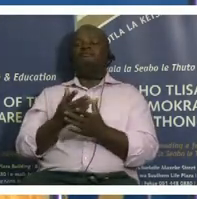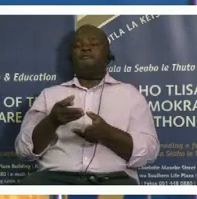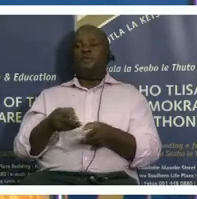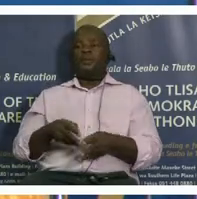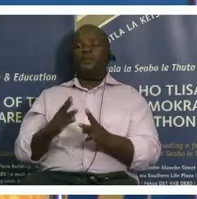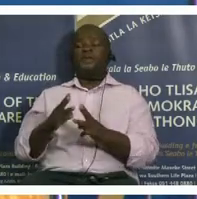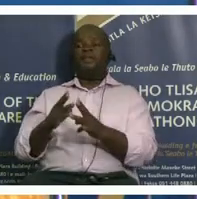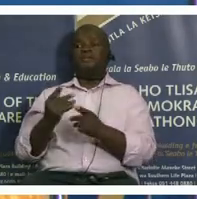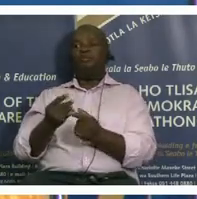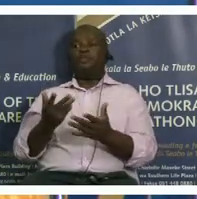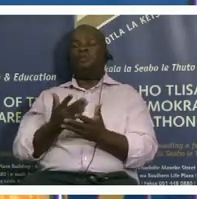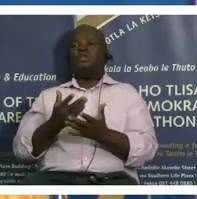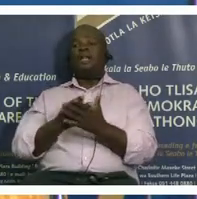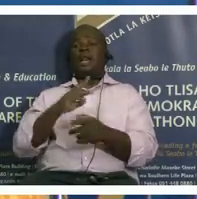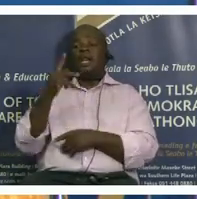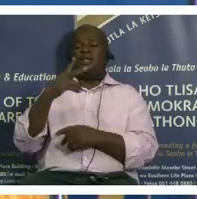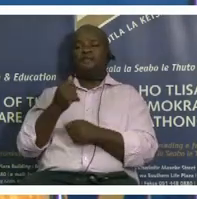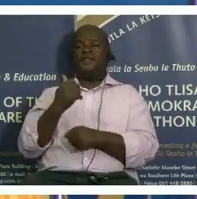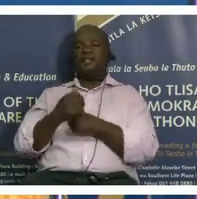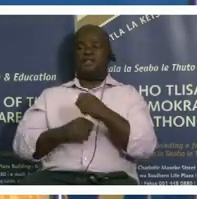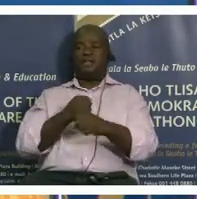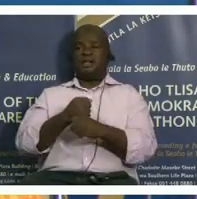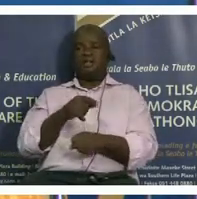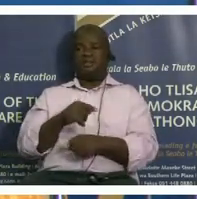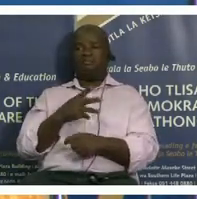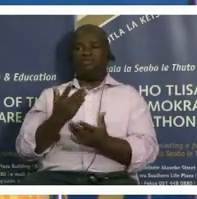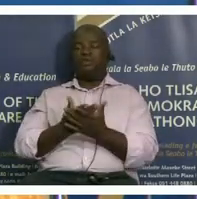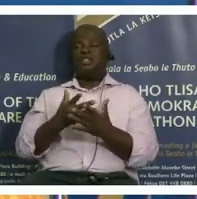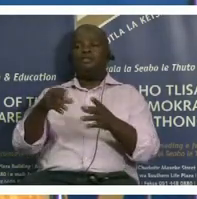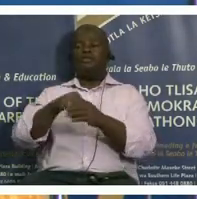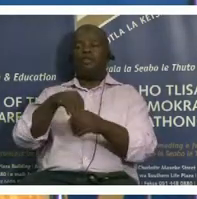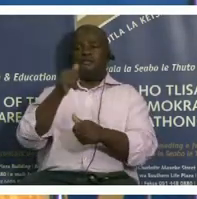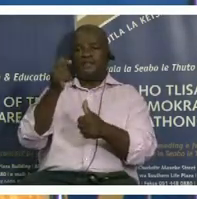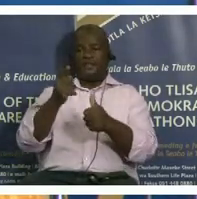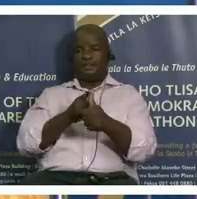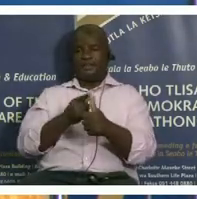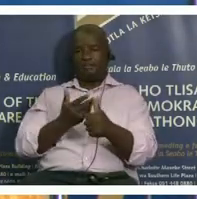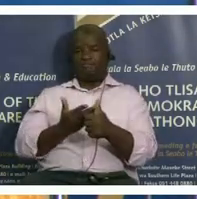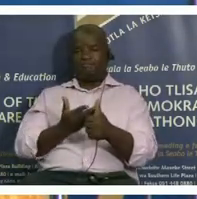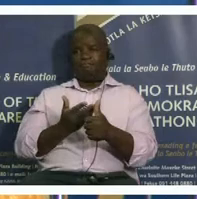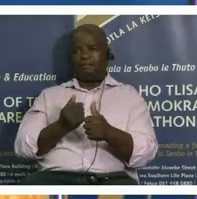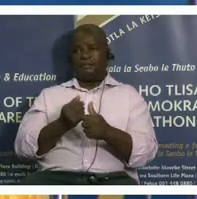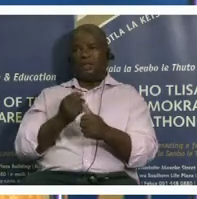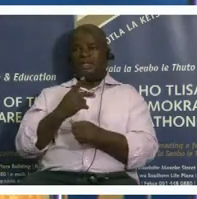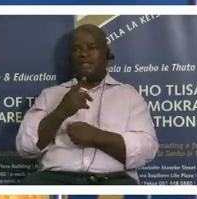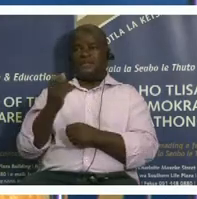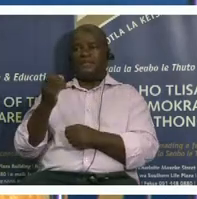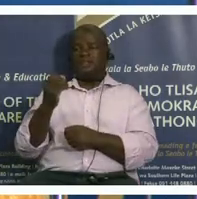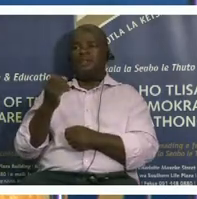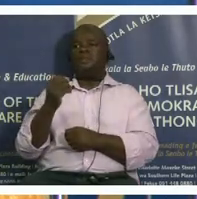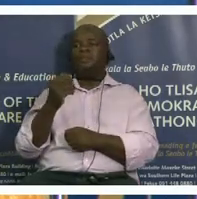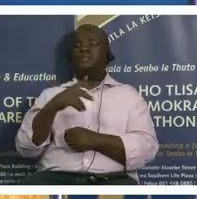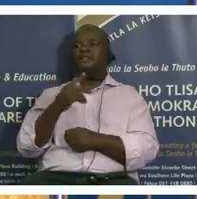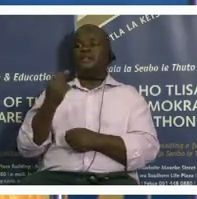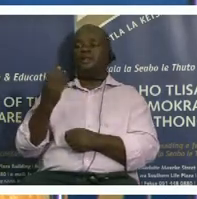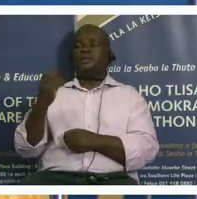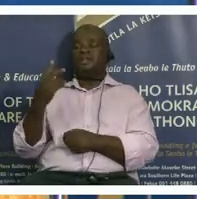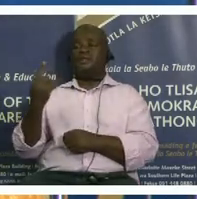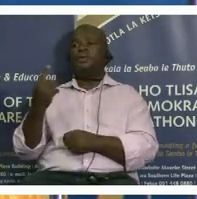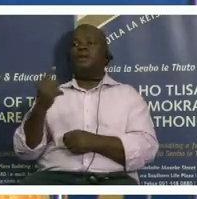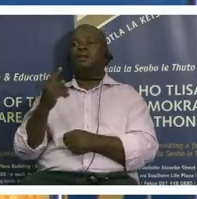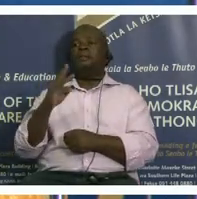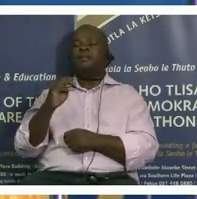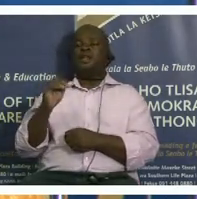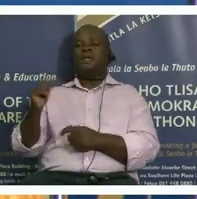infrastructure in the next financial year will comprise of the following: 771 million rand in